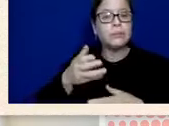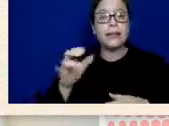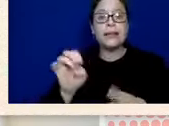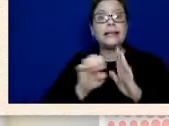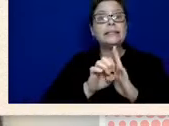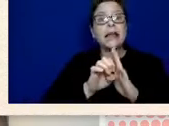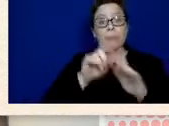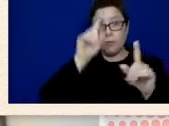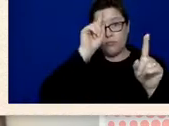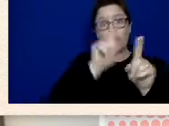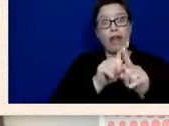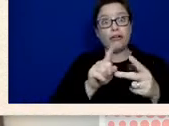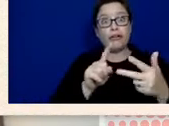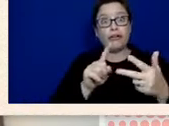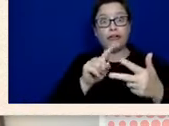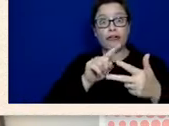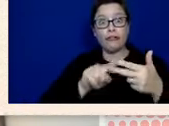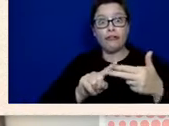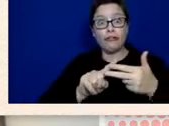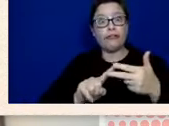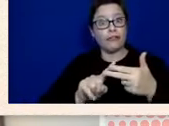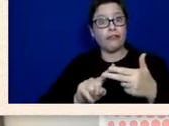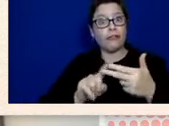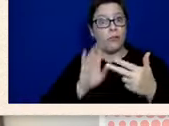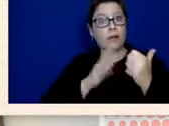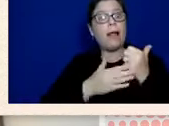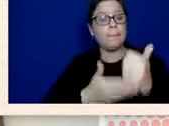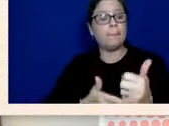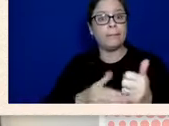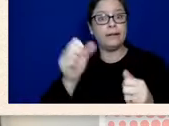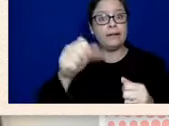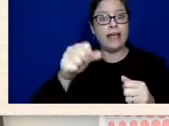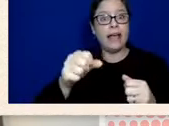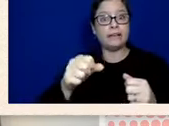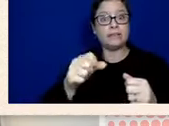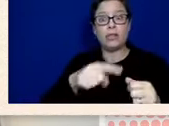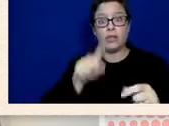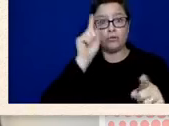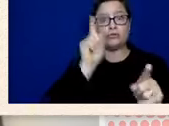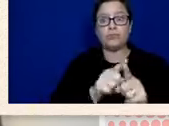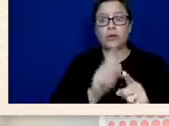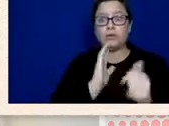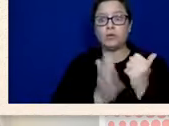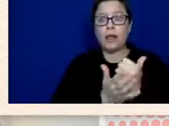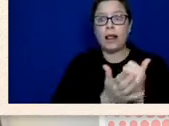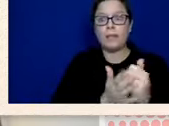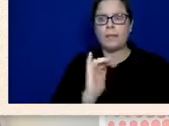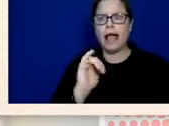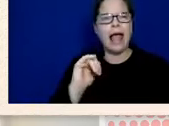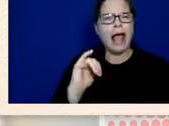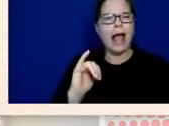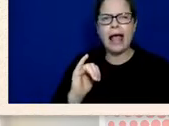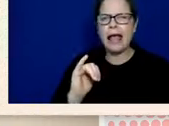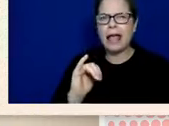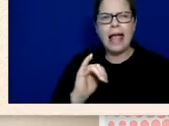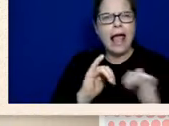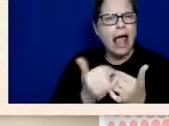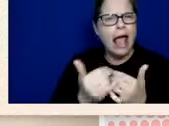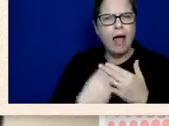brothers or your siblings will really help you out in, certain parts of your life. How did that affected you